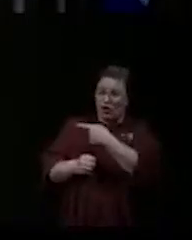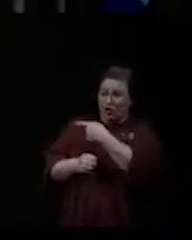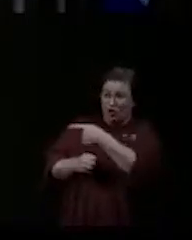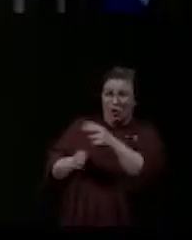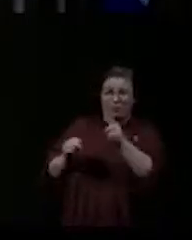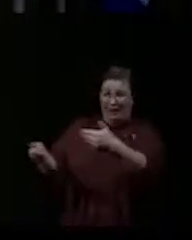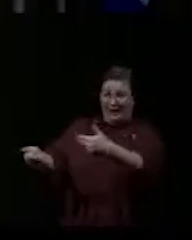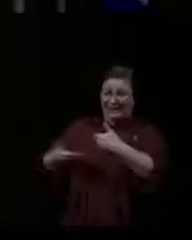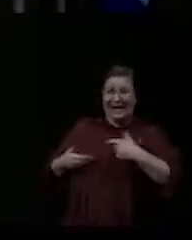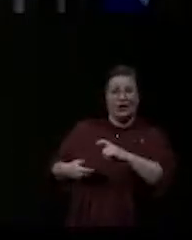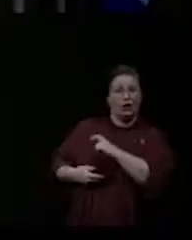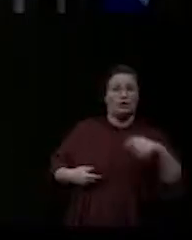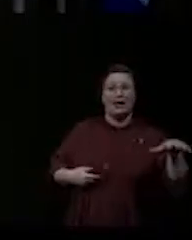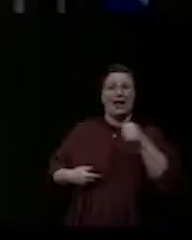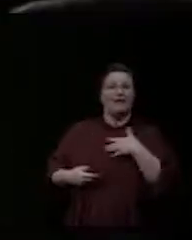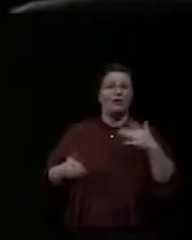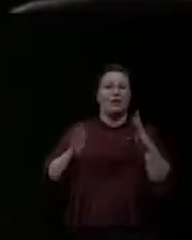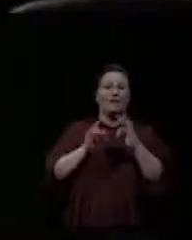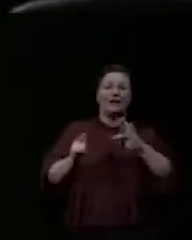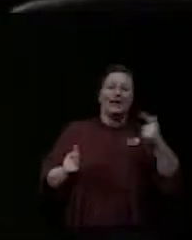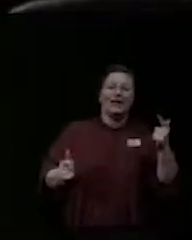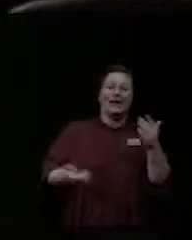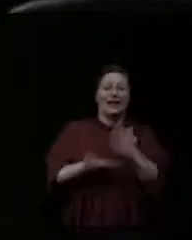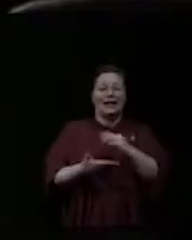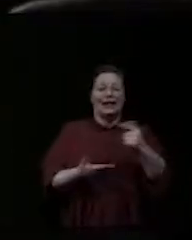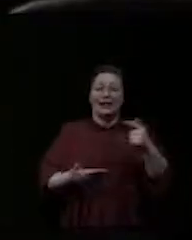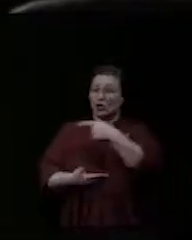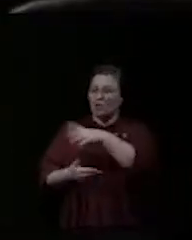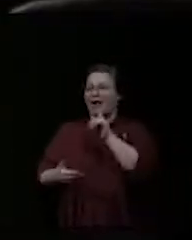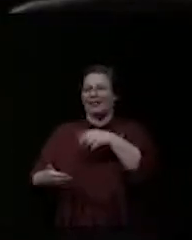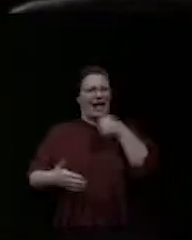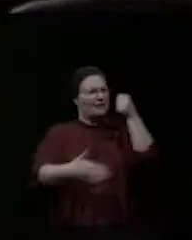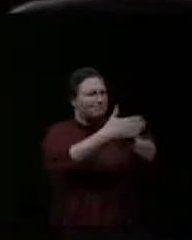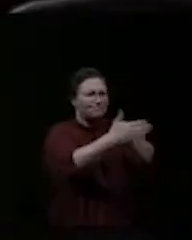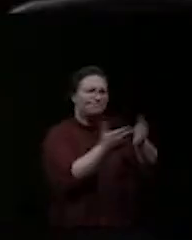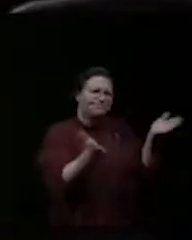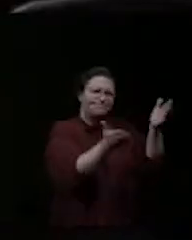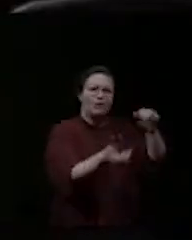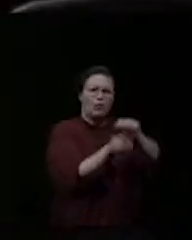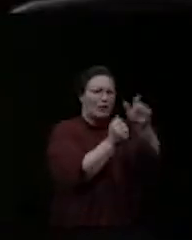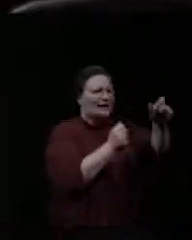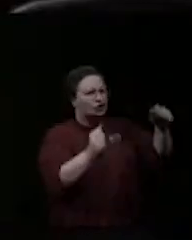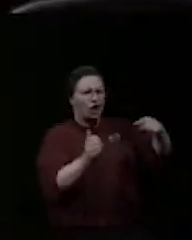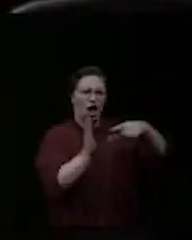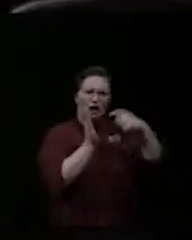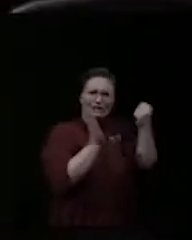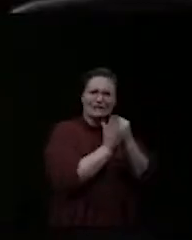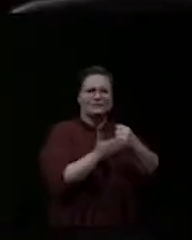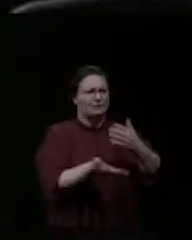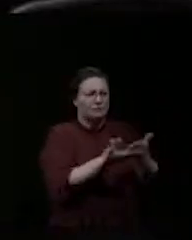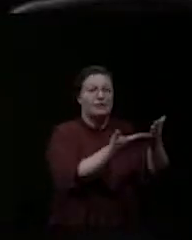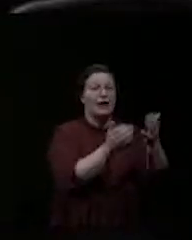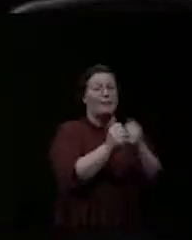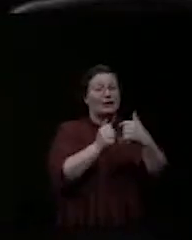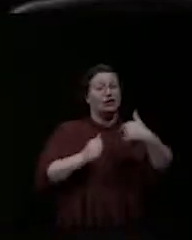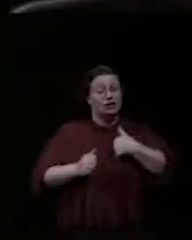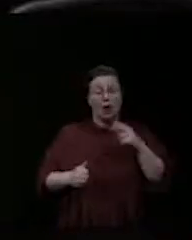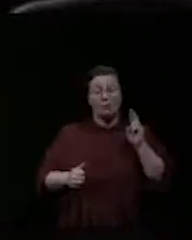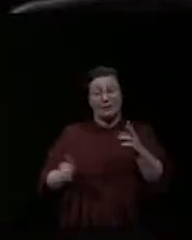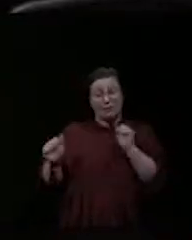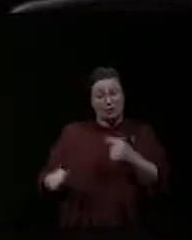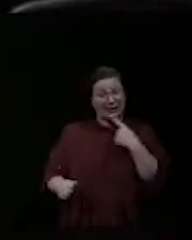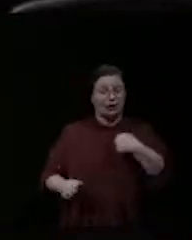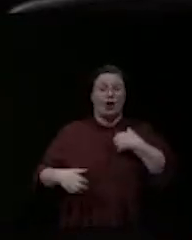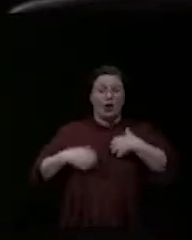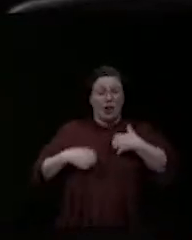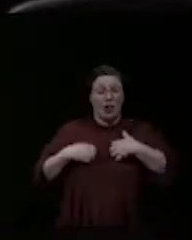we have, because they have always pushed politicians in and proposed legislation and so on. I am particularly worried, though, I have to say,